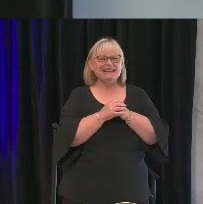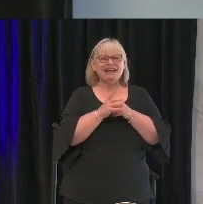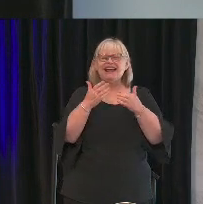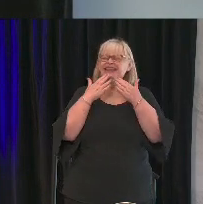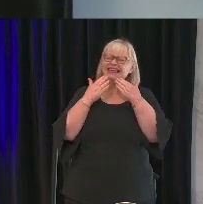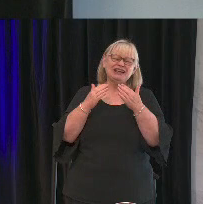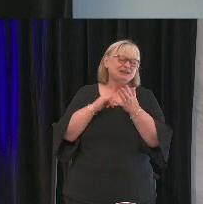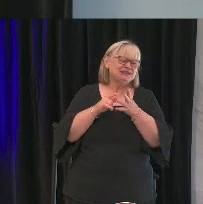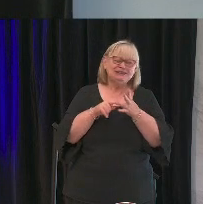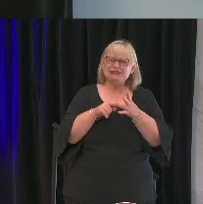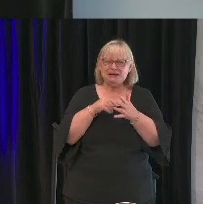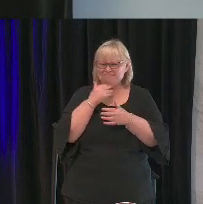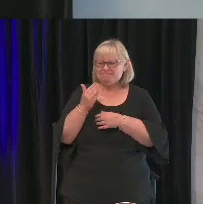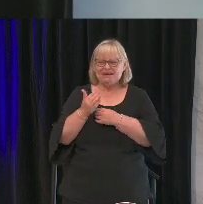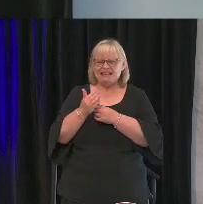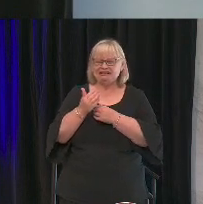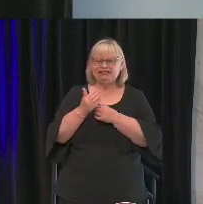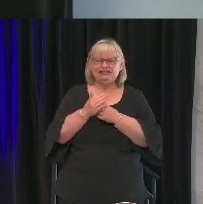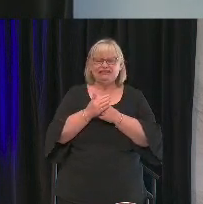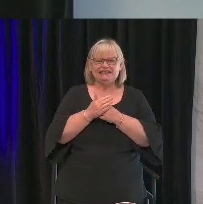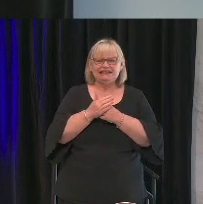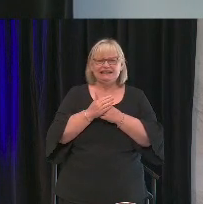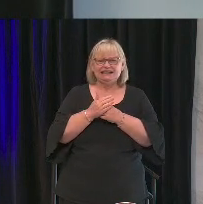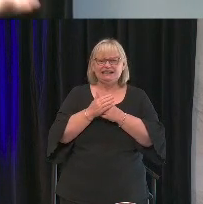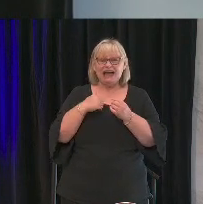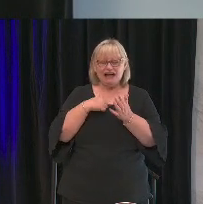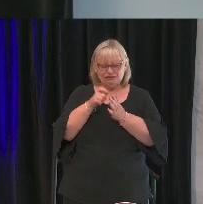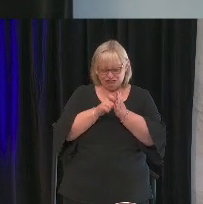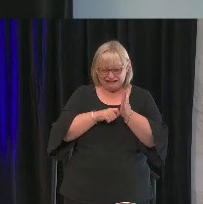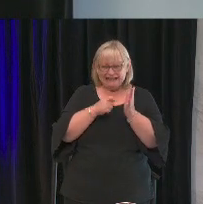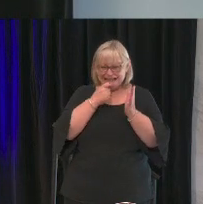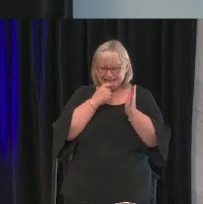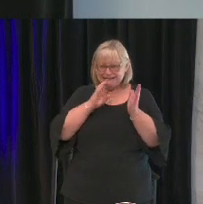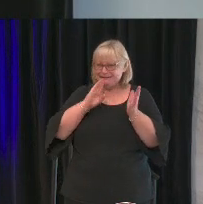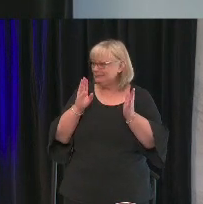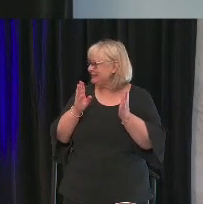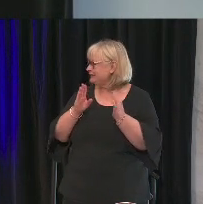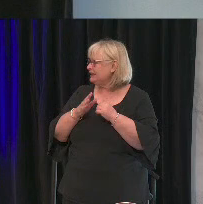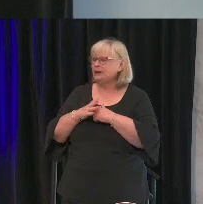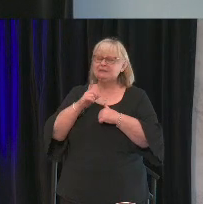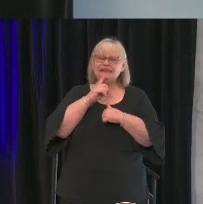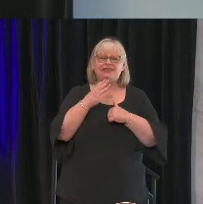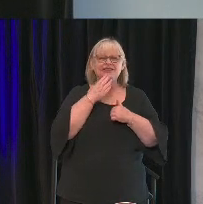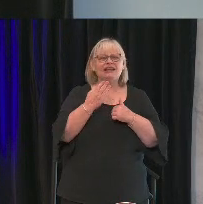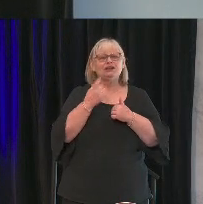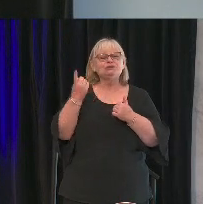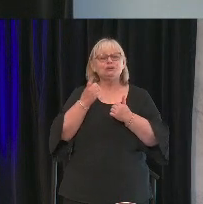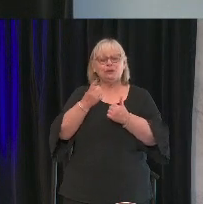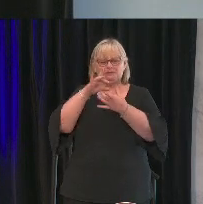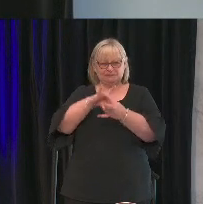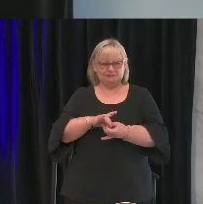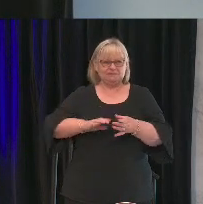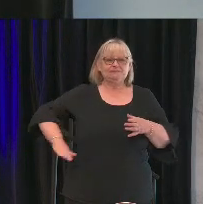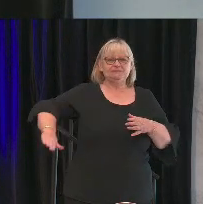thank you so much. I wrote a little speech. Th- Thank you to the traditional custodians of